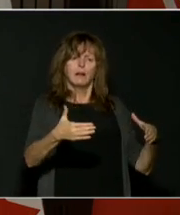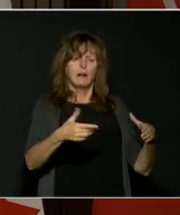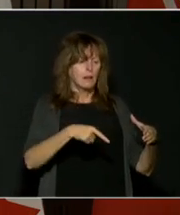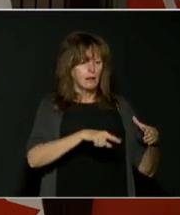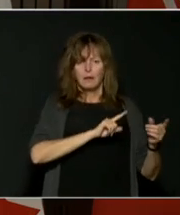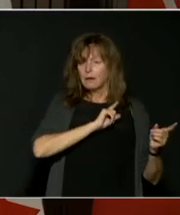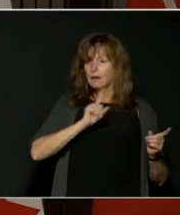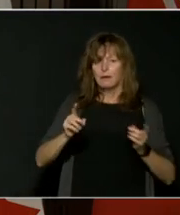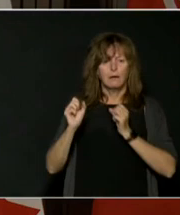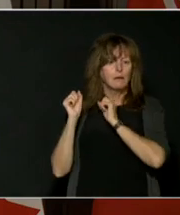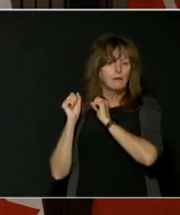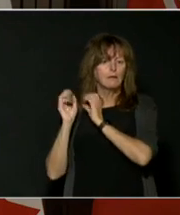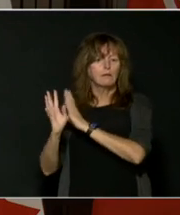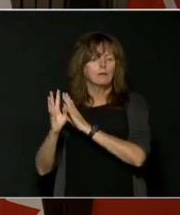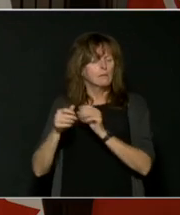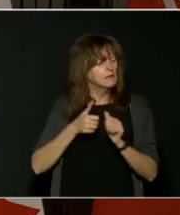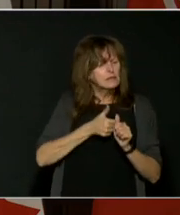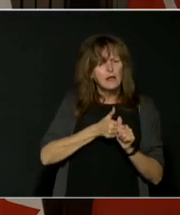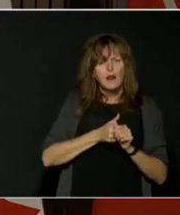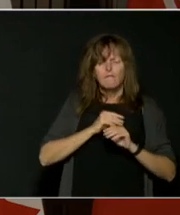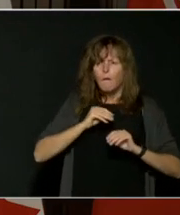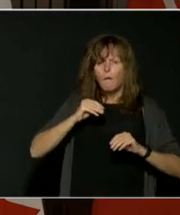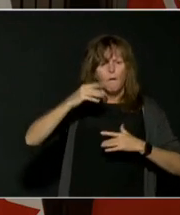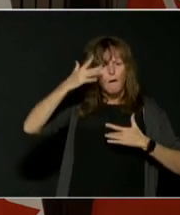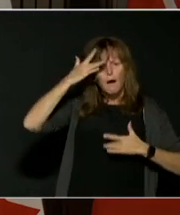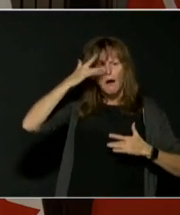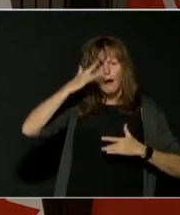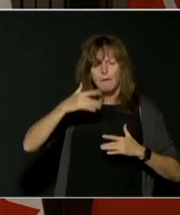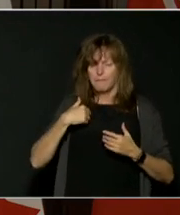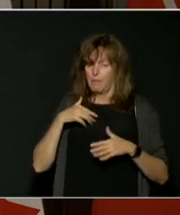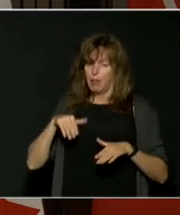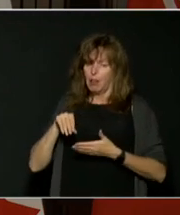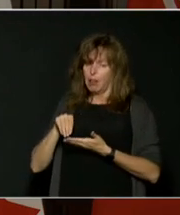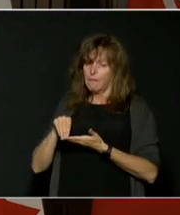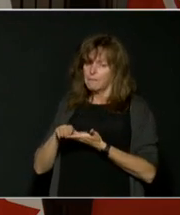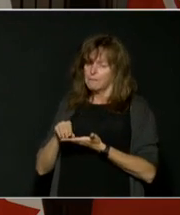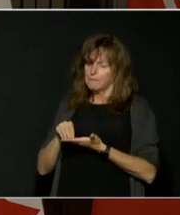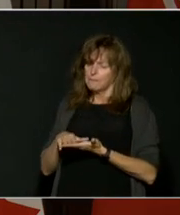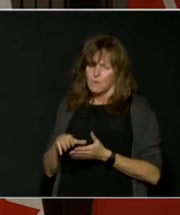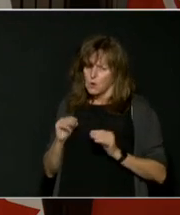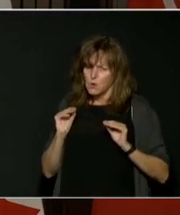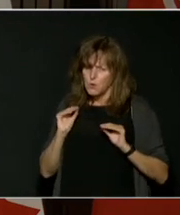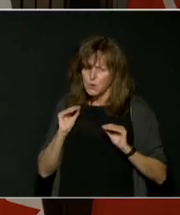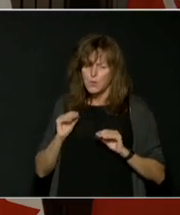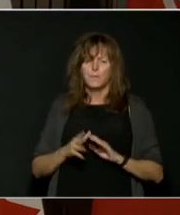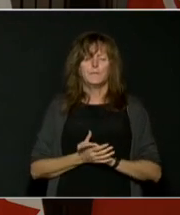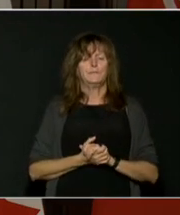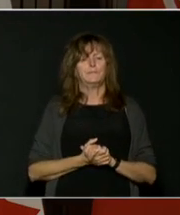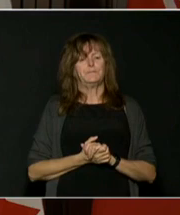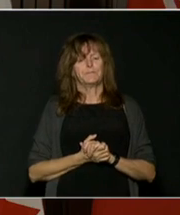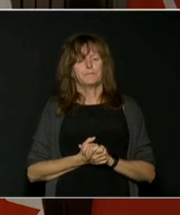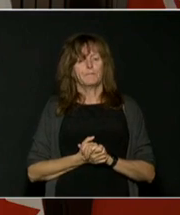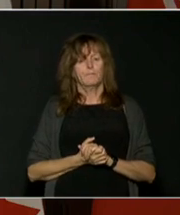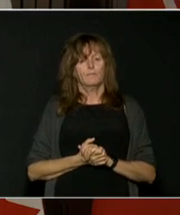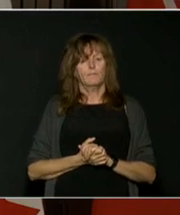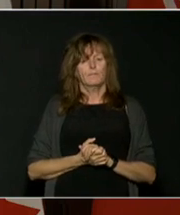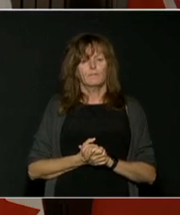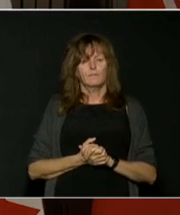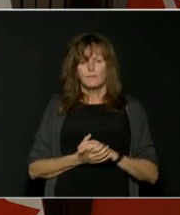queues. Because we wouldn't be collecting that at the time of the test. And on this, I'm sorry, what was the second part of the